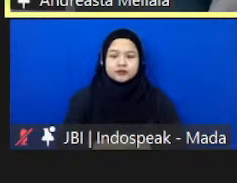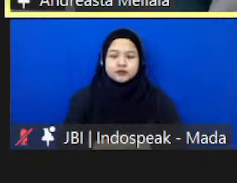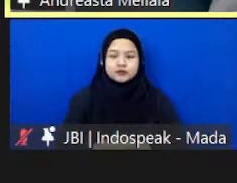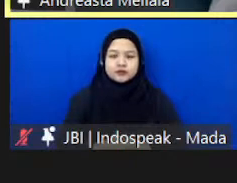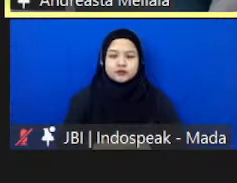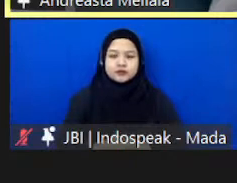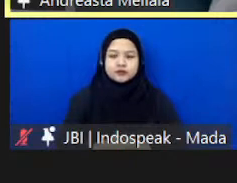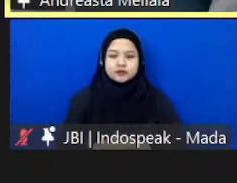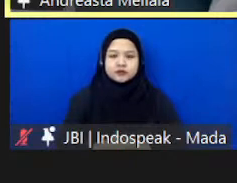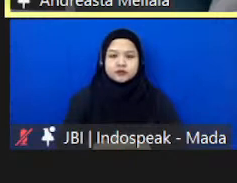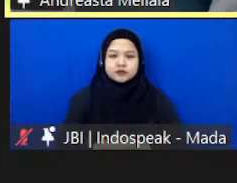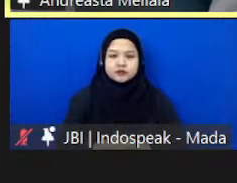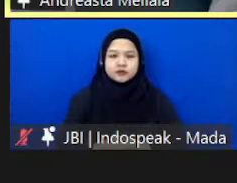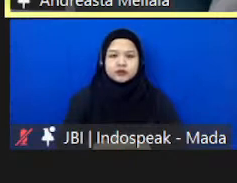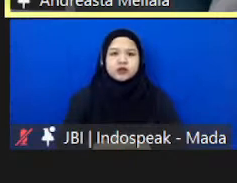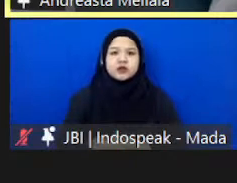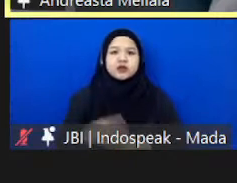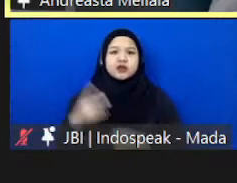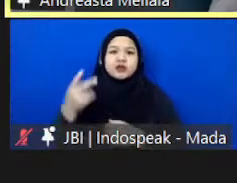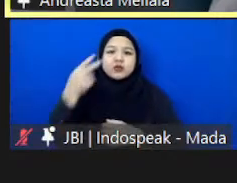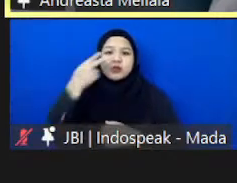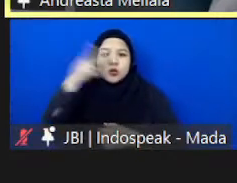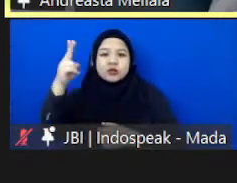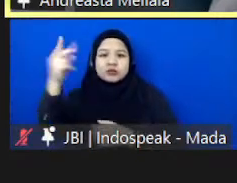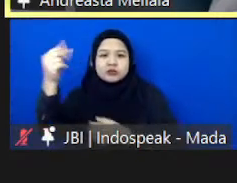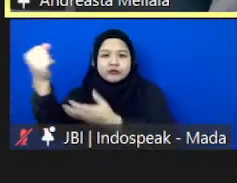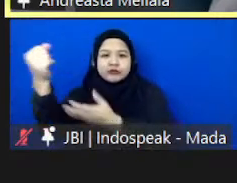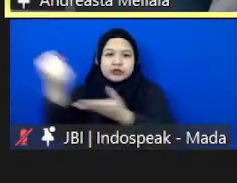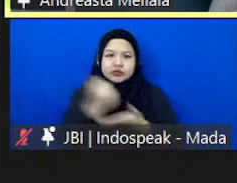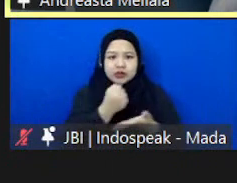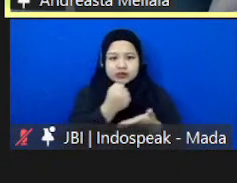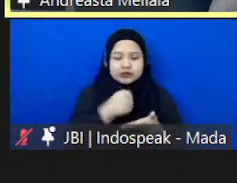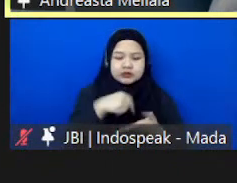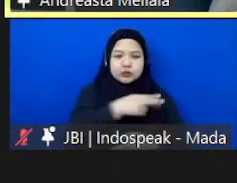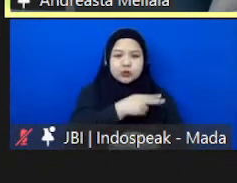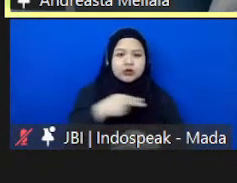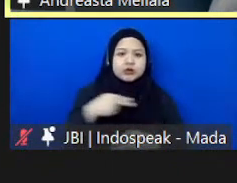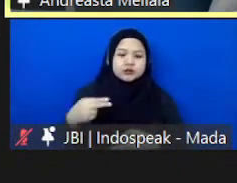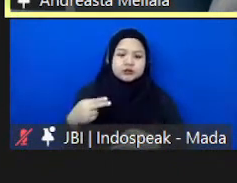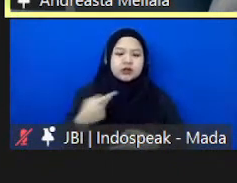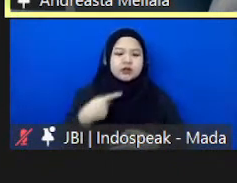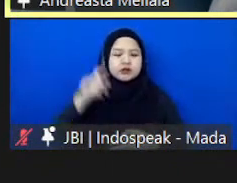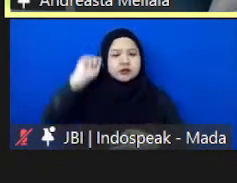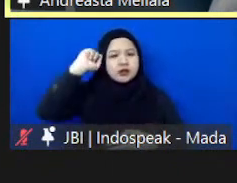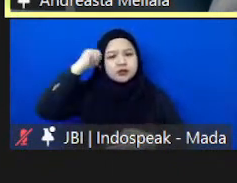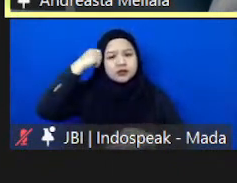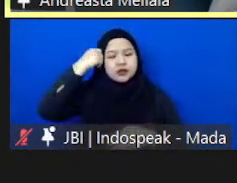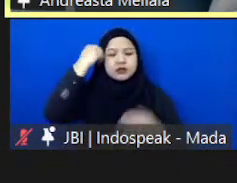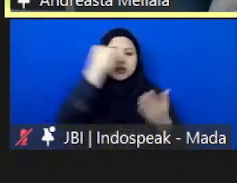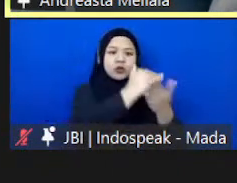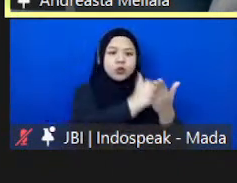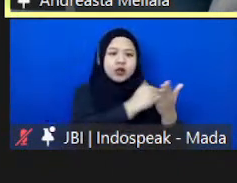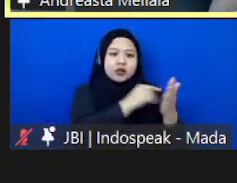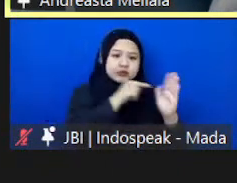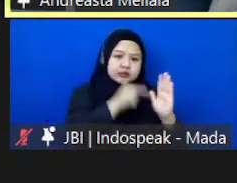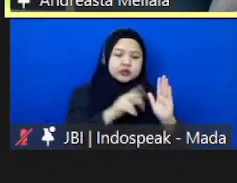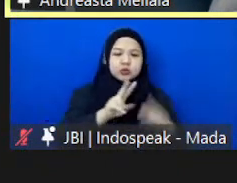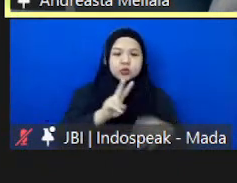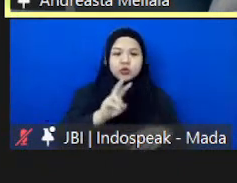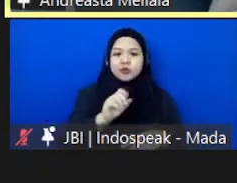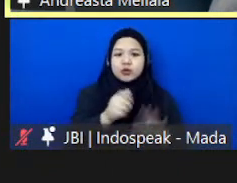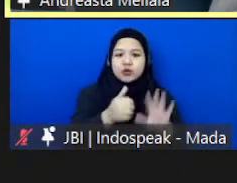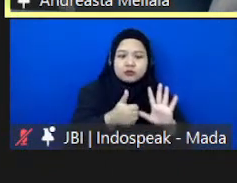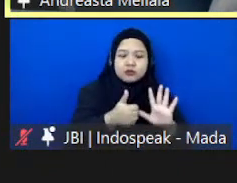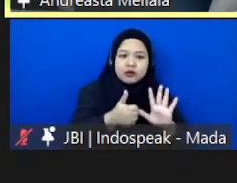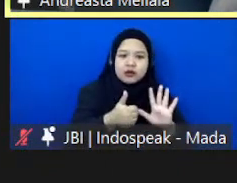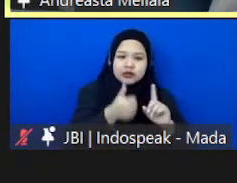foreign investment, and when we still remember about the regulation in 2016, it was enacted